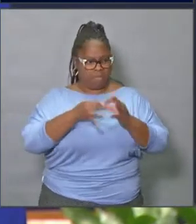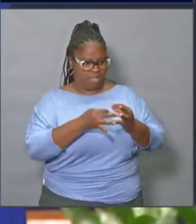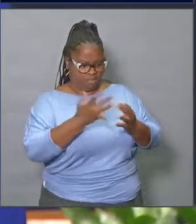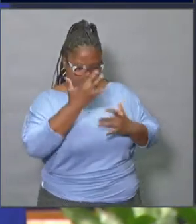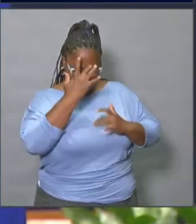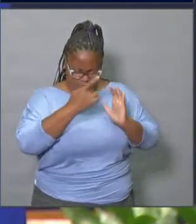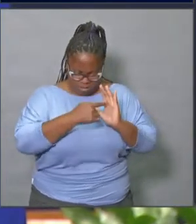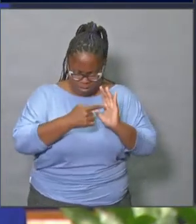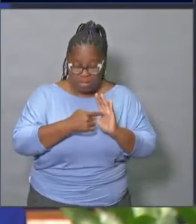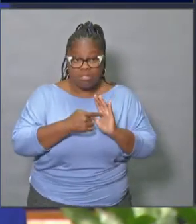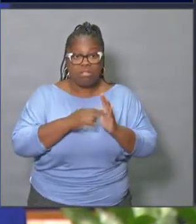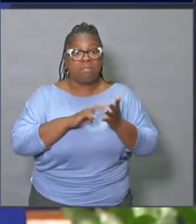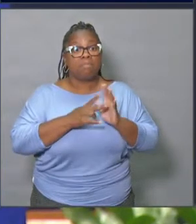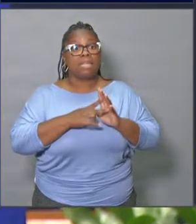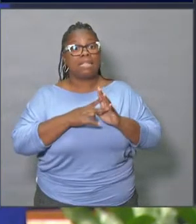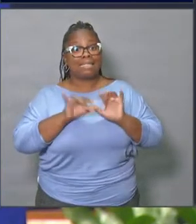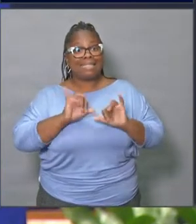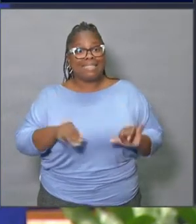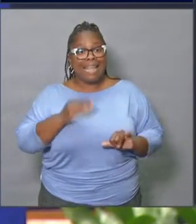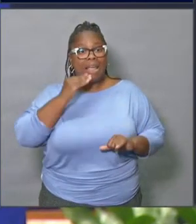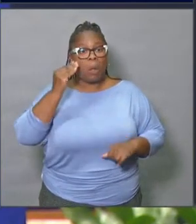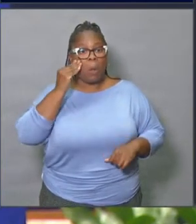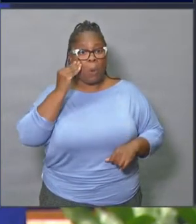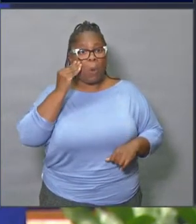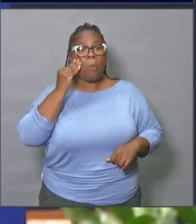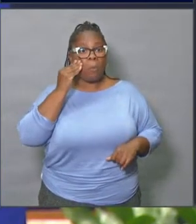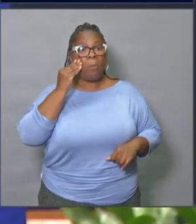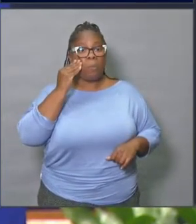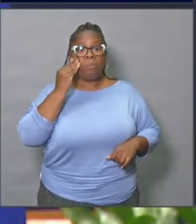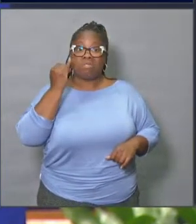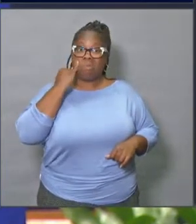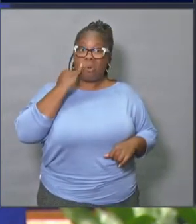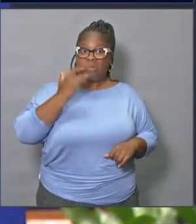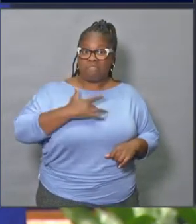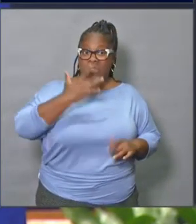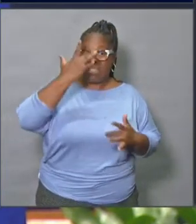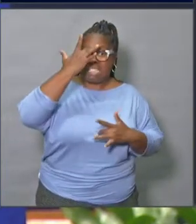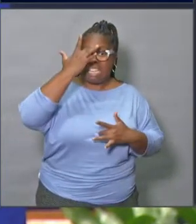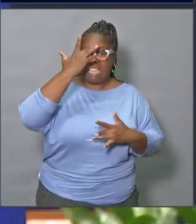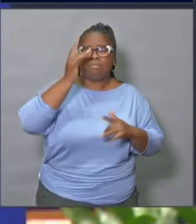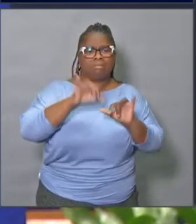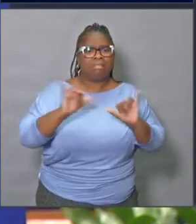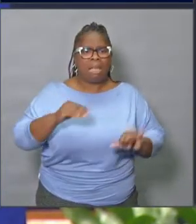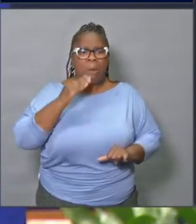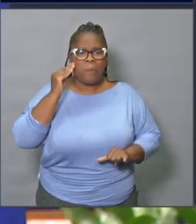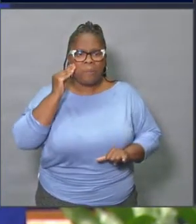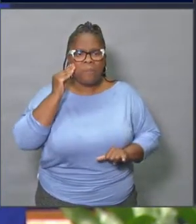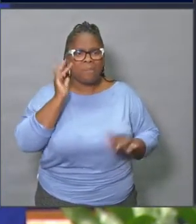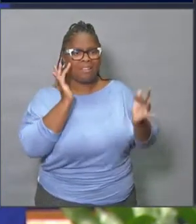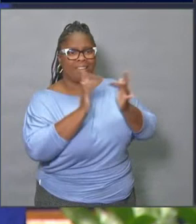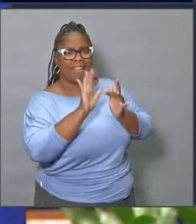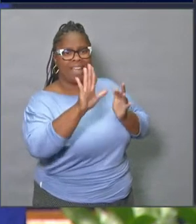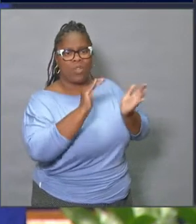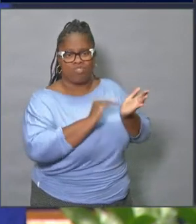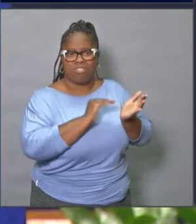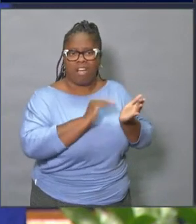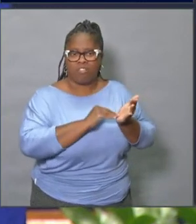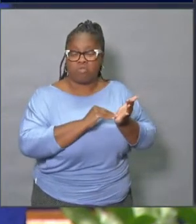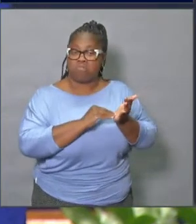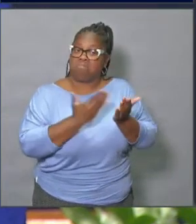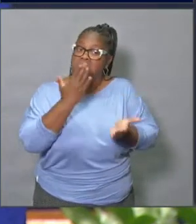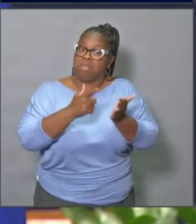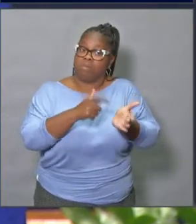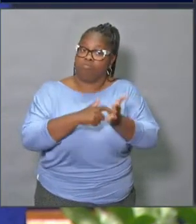means staying at home and notifying your doctor if you do develop symptoms, because you would likely need to isolate. And